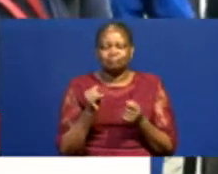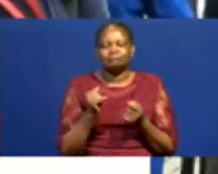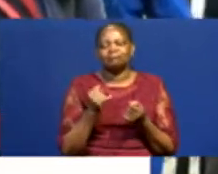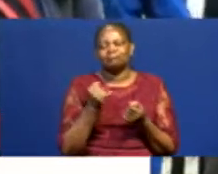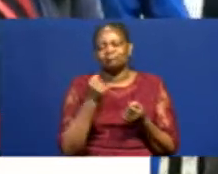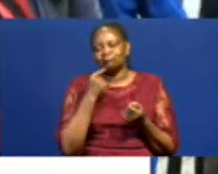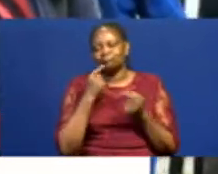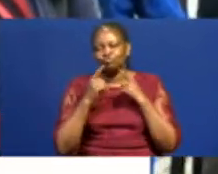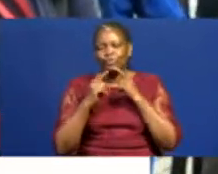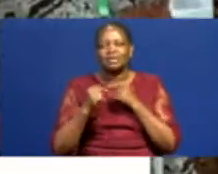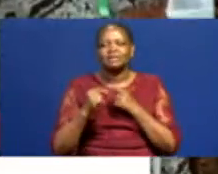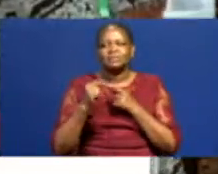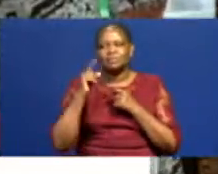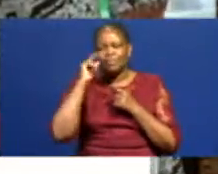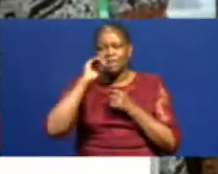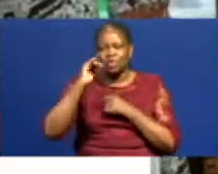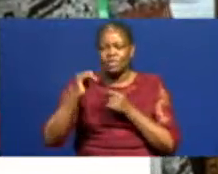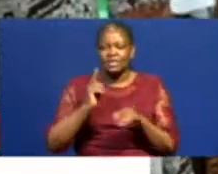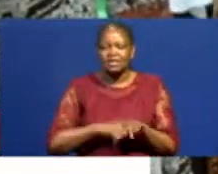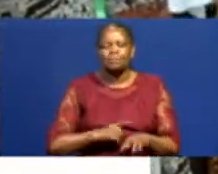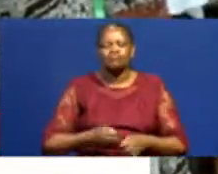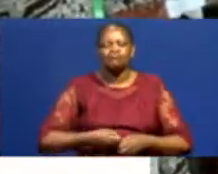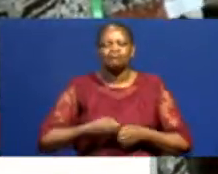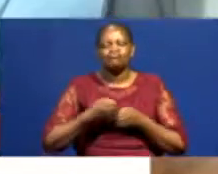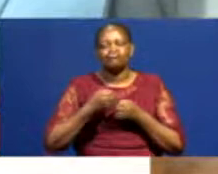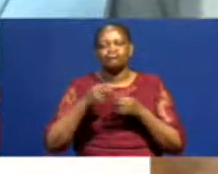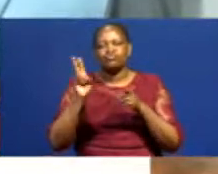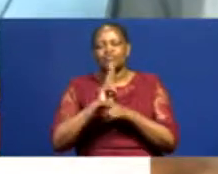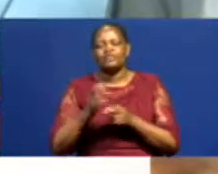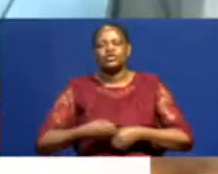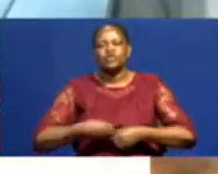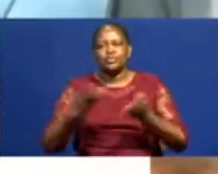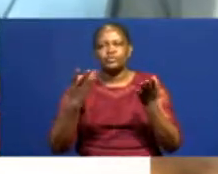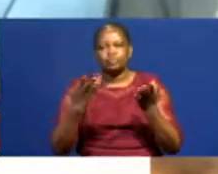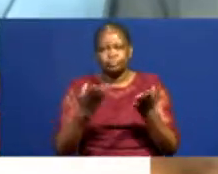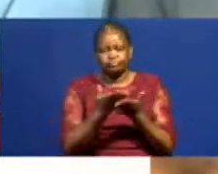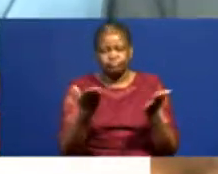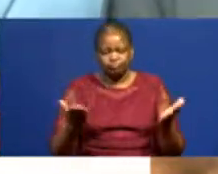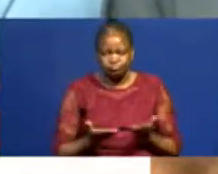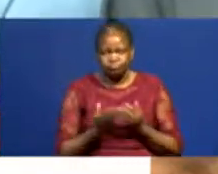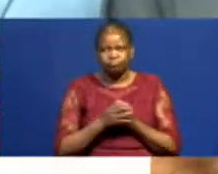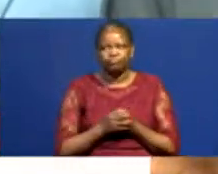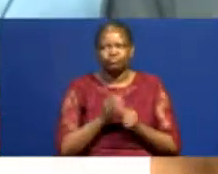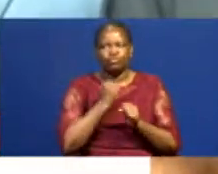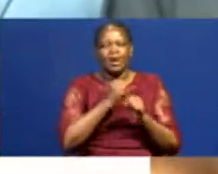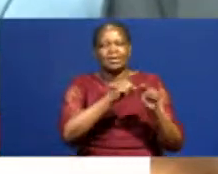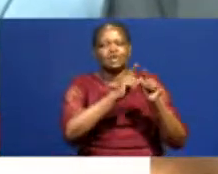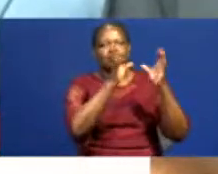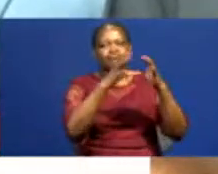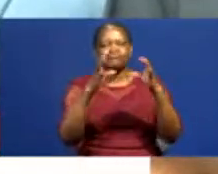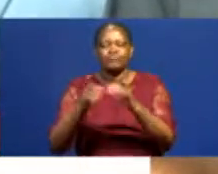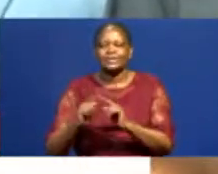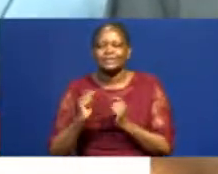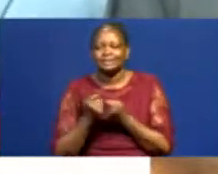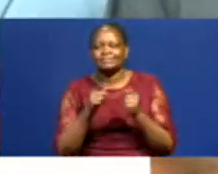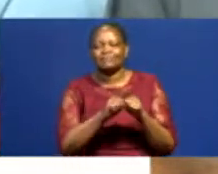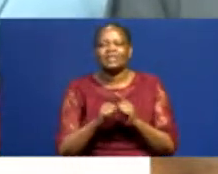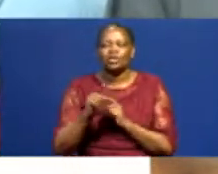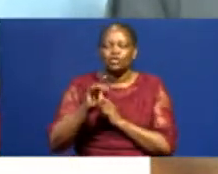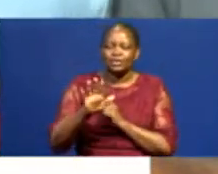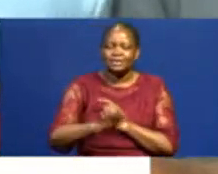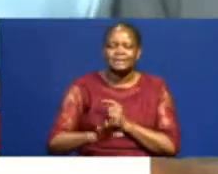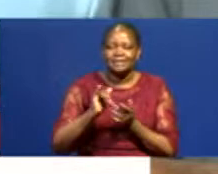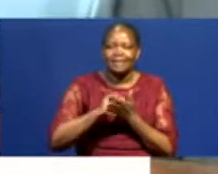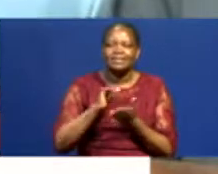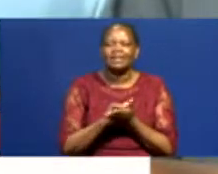Mombasa County where she oversaw the distribution of today's examinations. Yeah, we work as a multi-agency team. So even in those areas